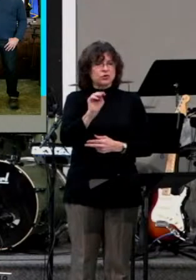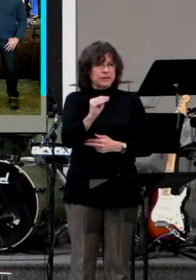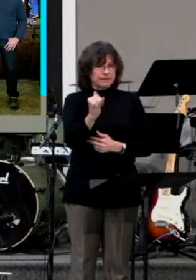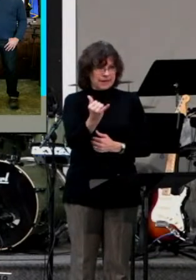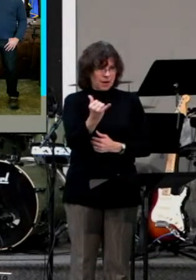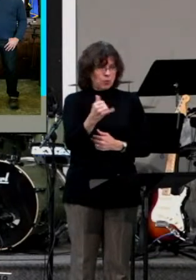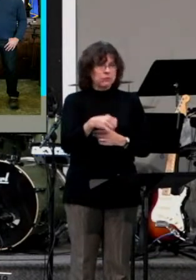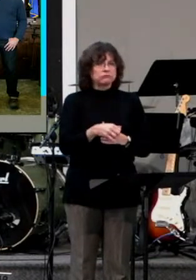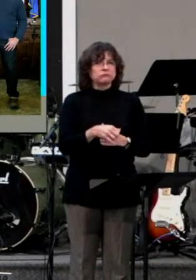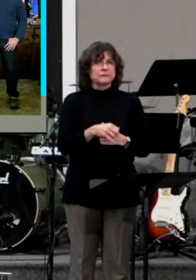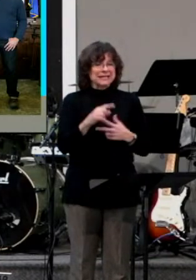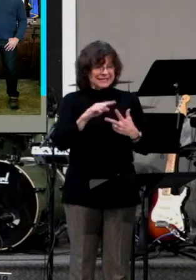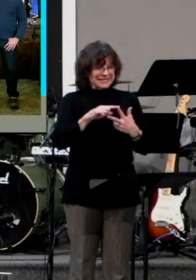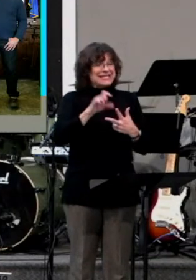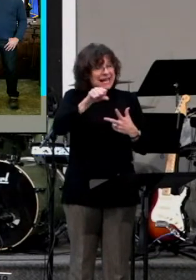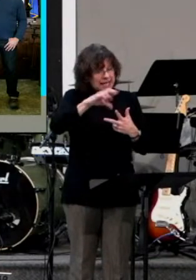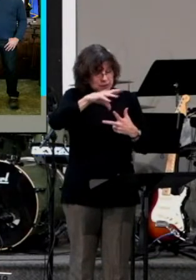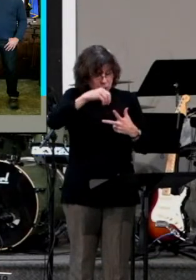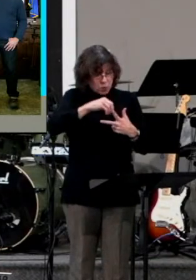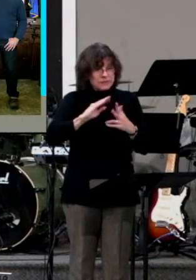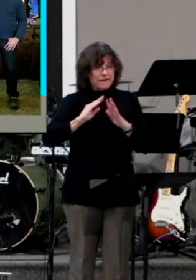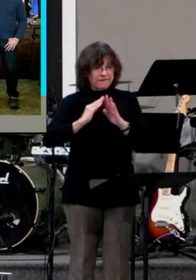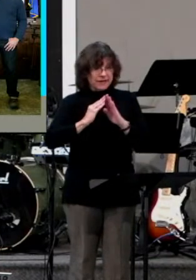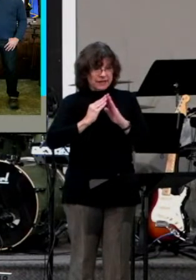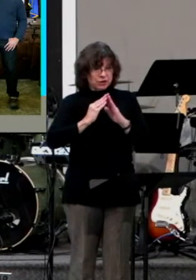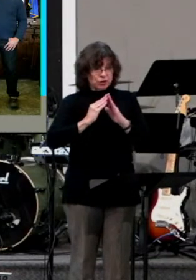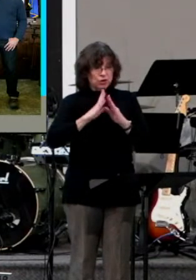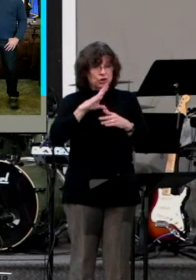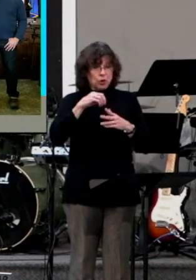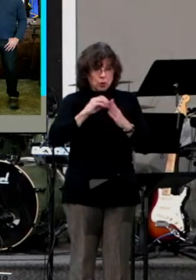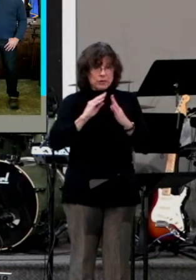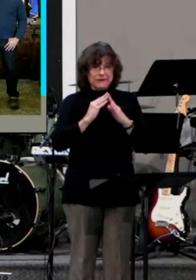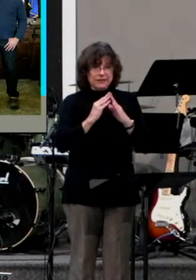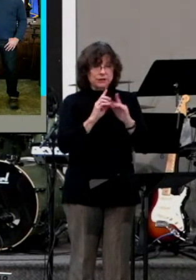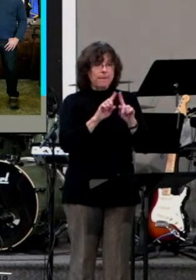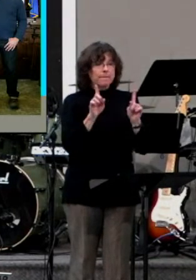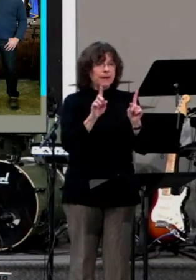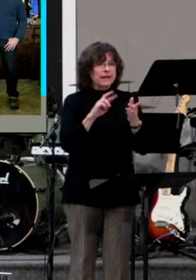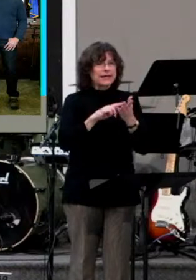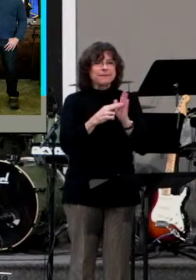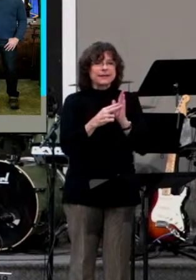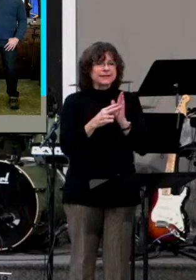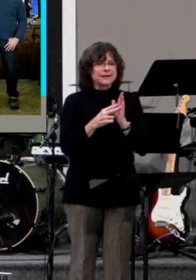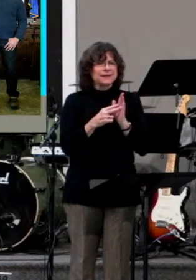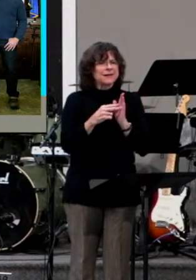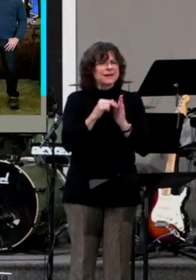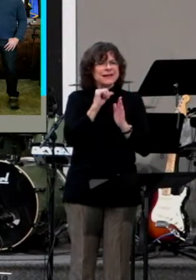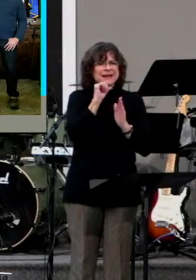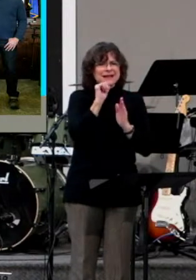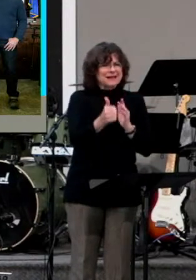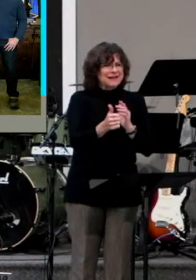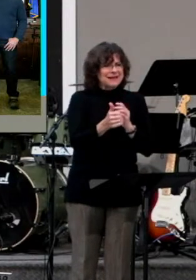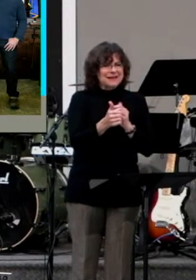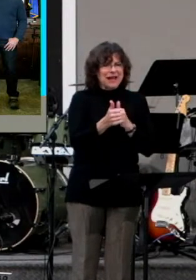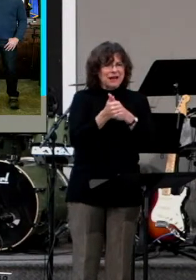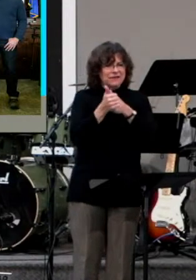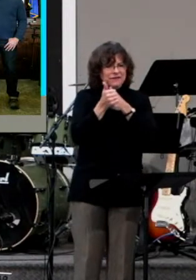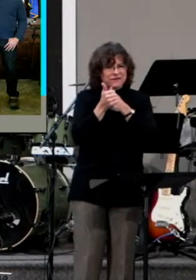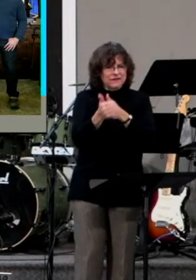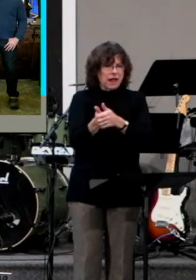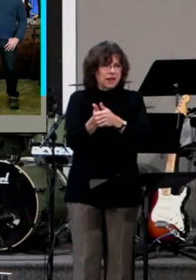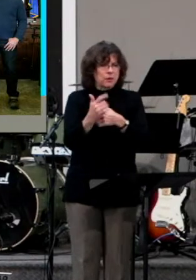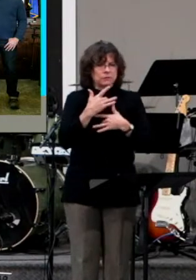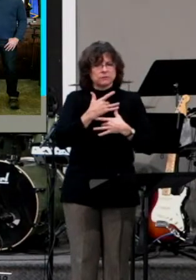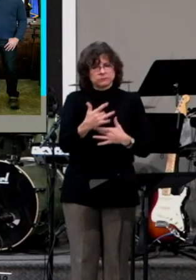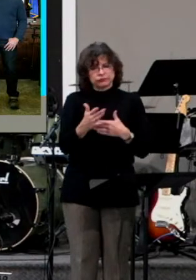falls under upstream, but upstream is going against the grain. So we work with adoption on this end of the